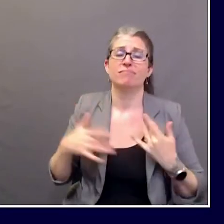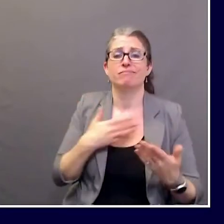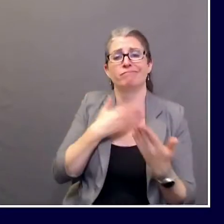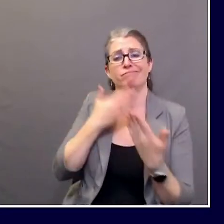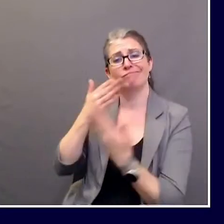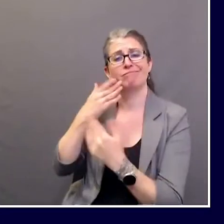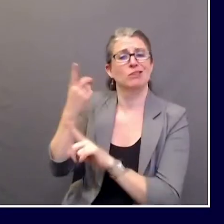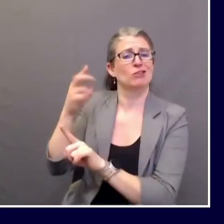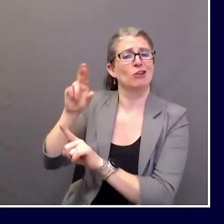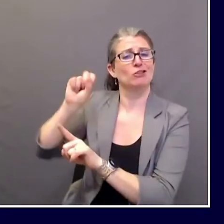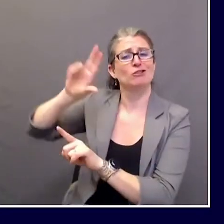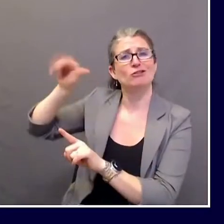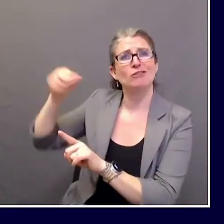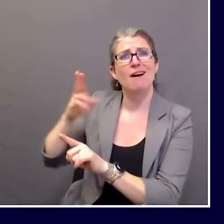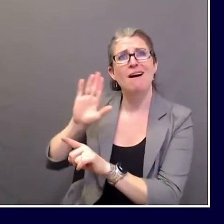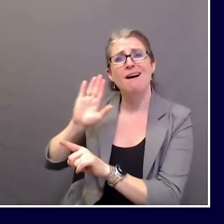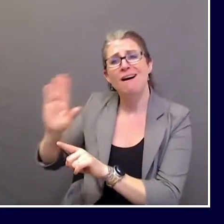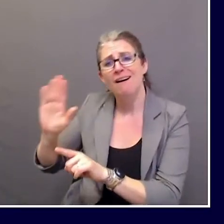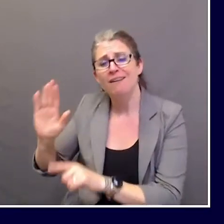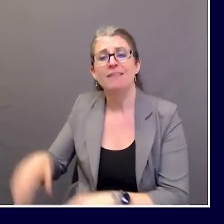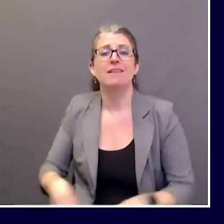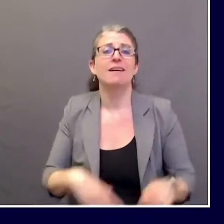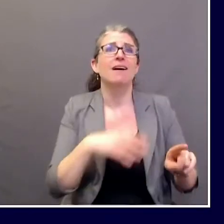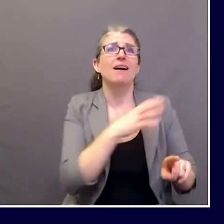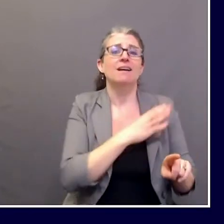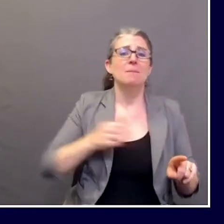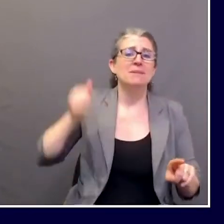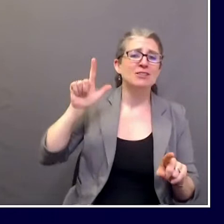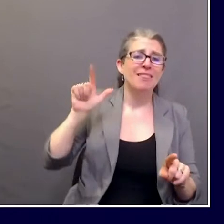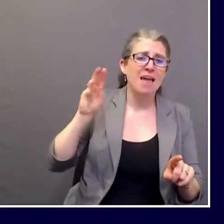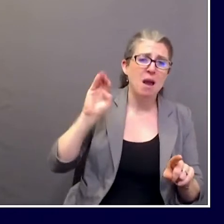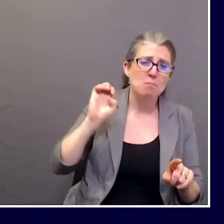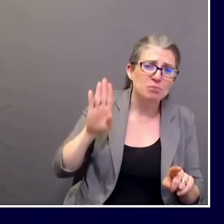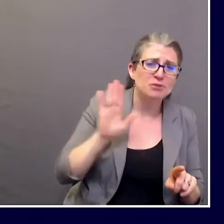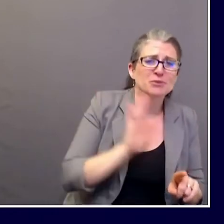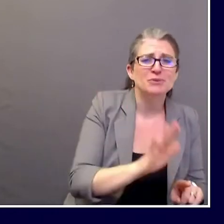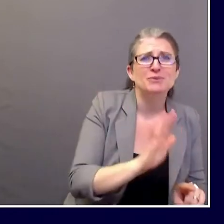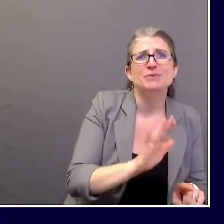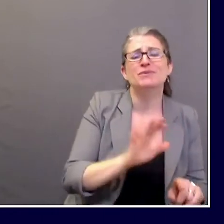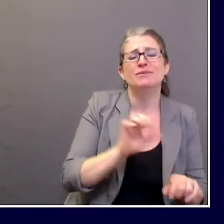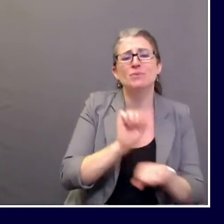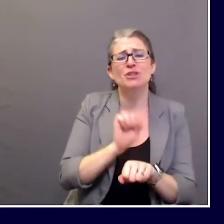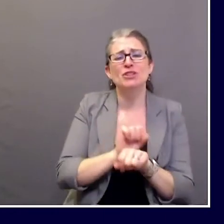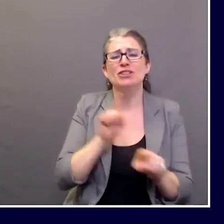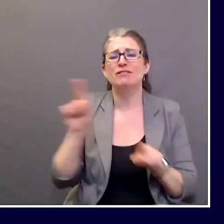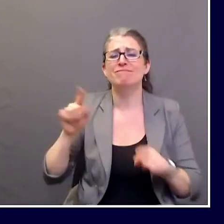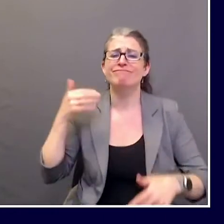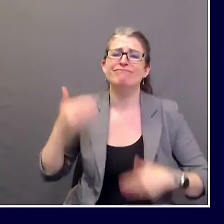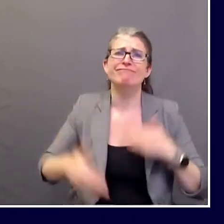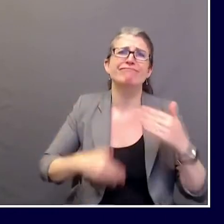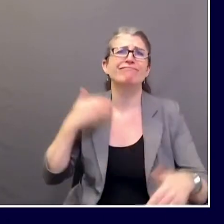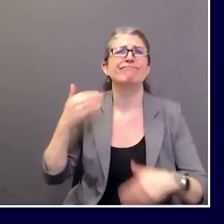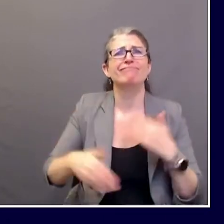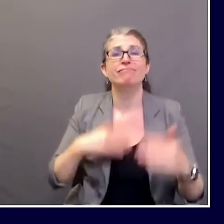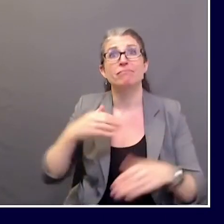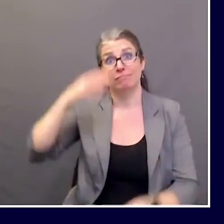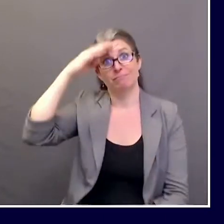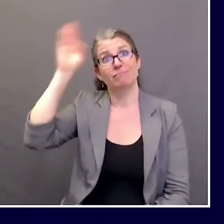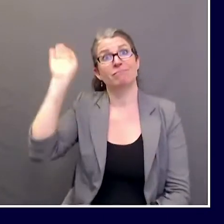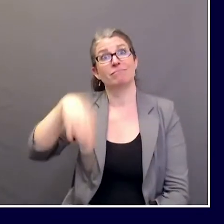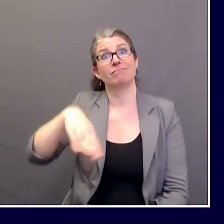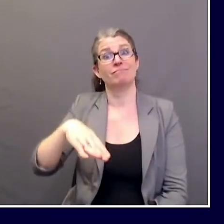on called Dragnet. And I had a guy named Jack Webb who played Joe Friday and his sidekick,